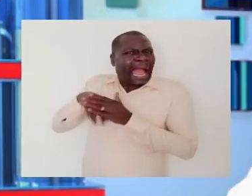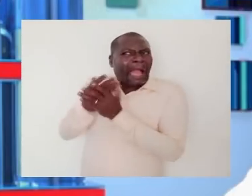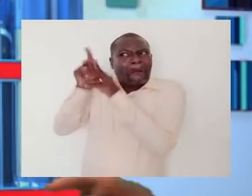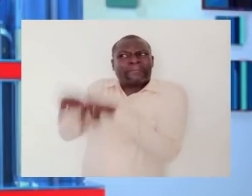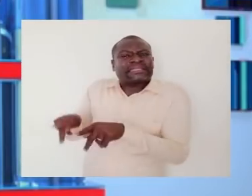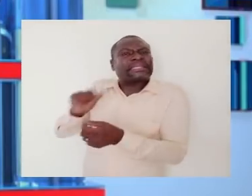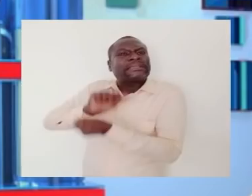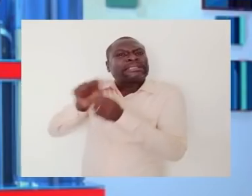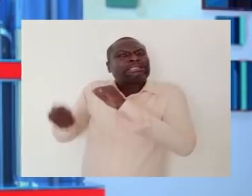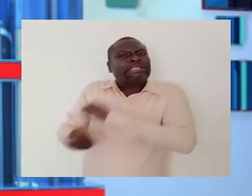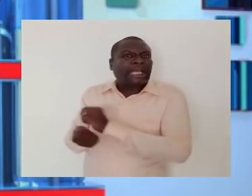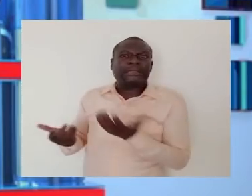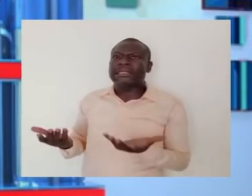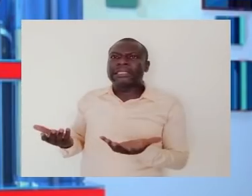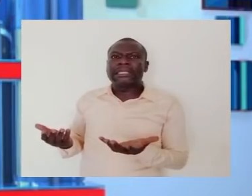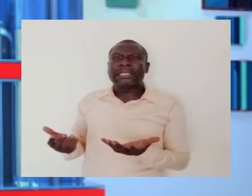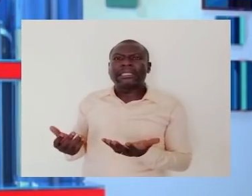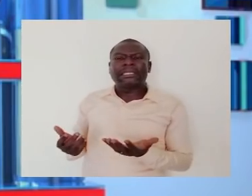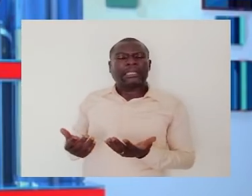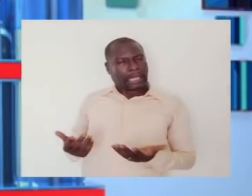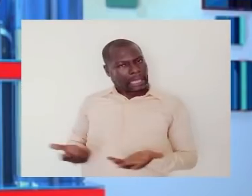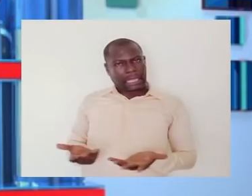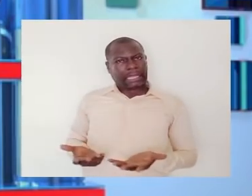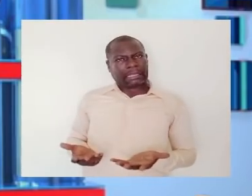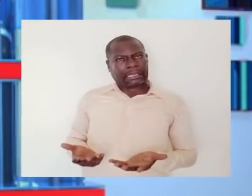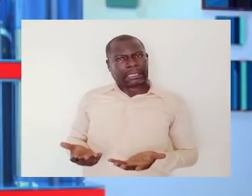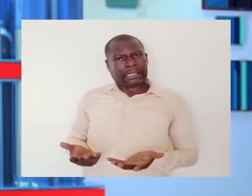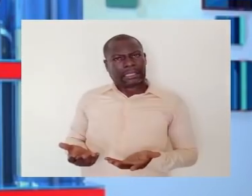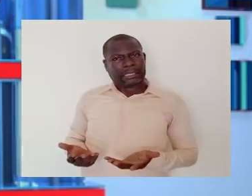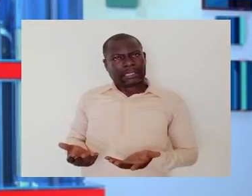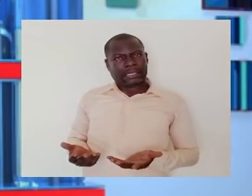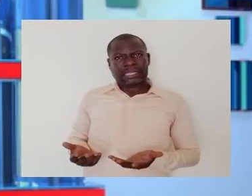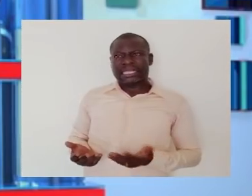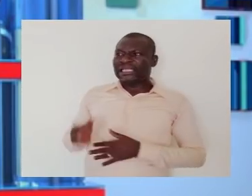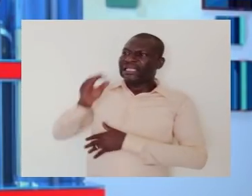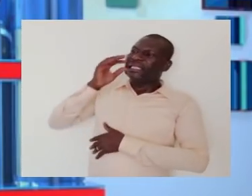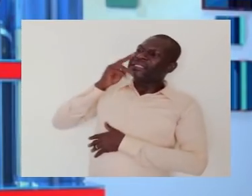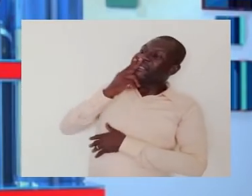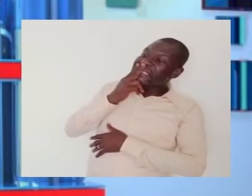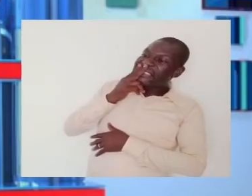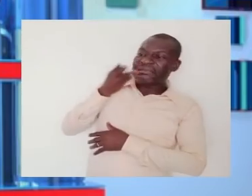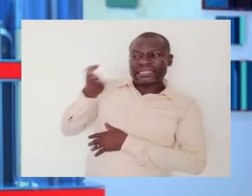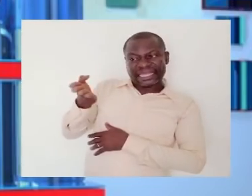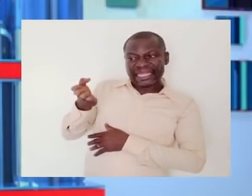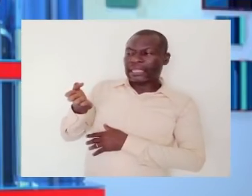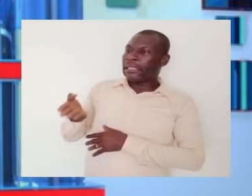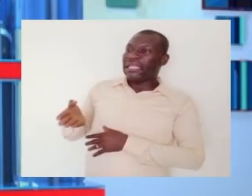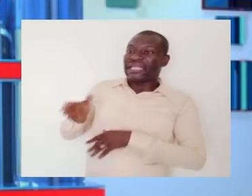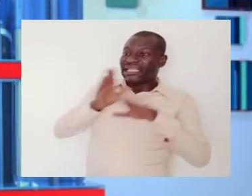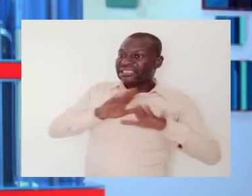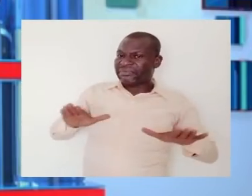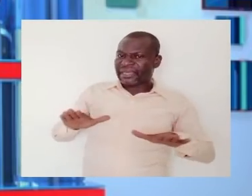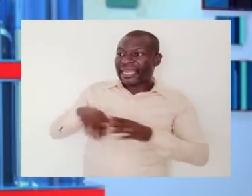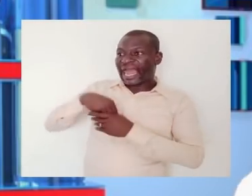oba prison ho no mo a ye ton wi no bi ho na afi ede bi o si great and kwalai so bu